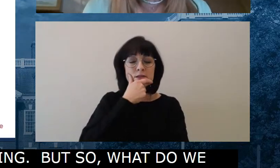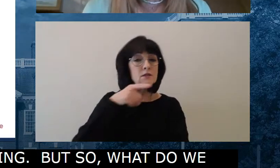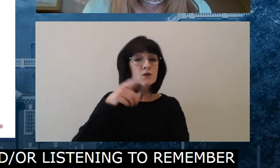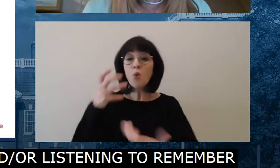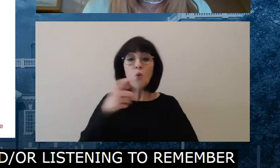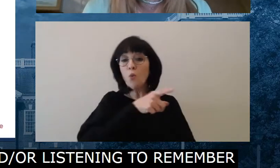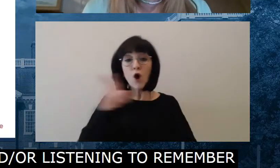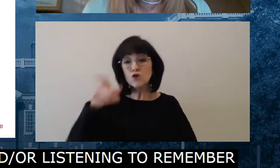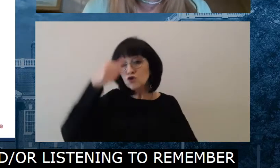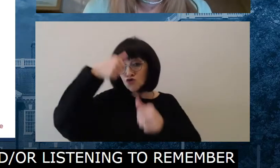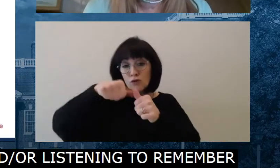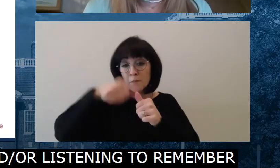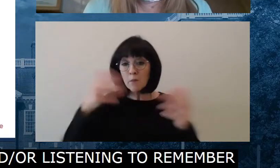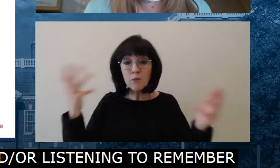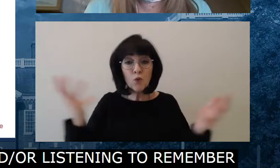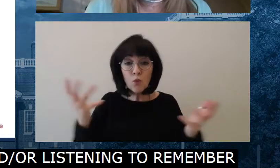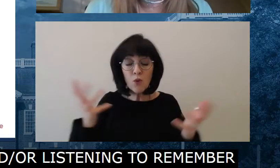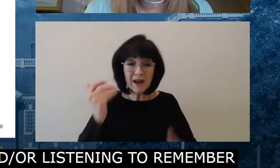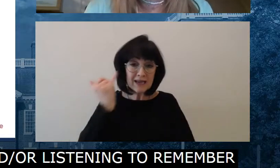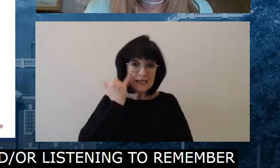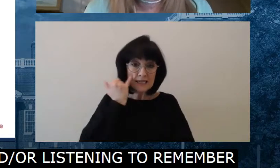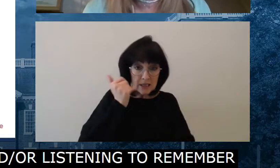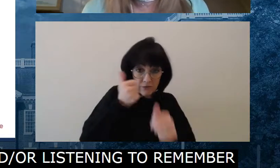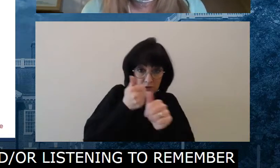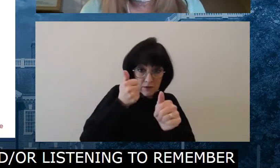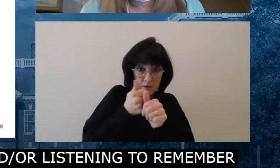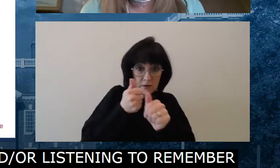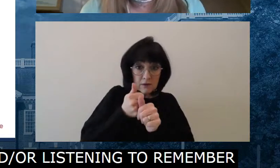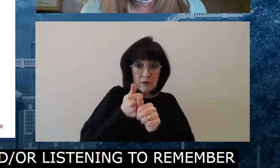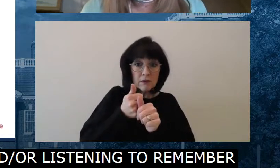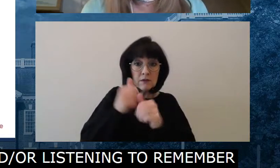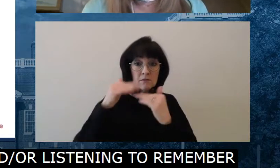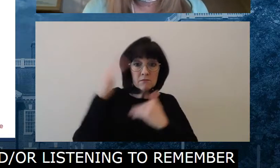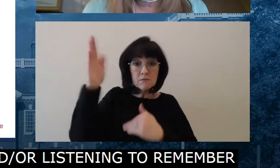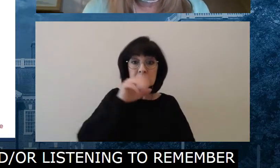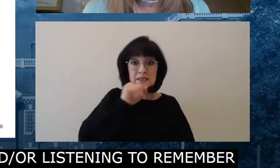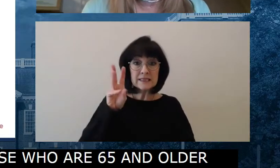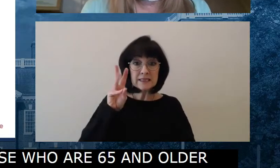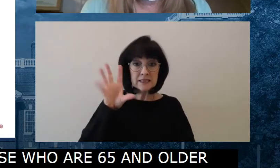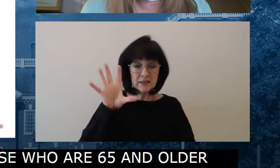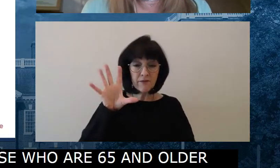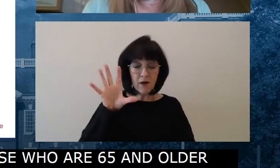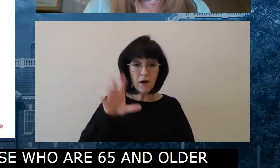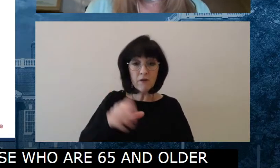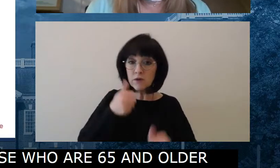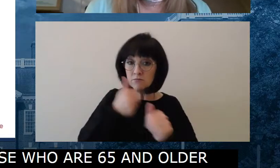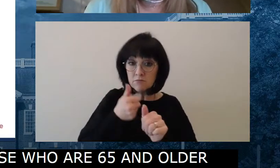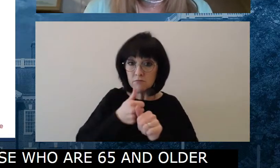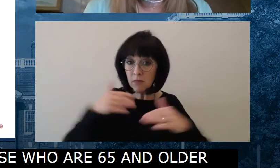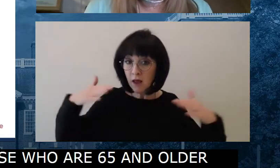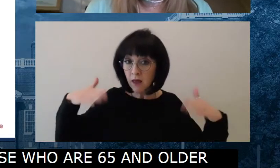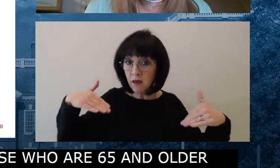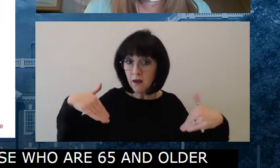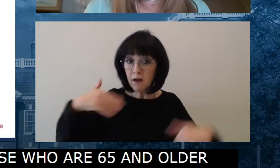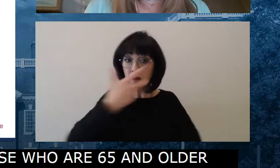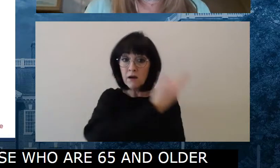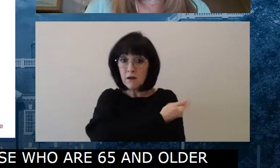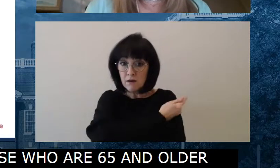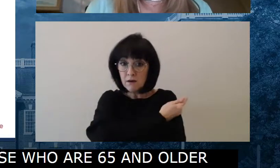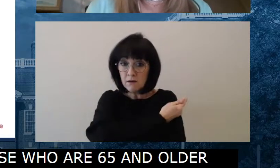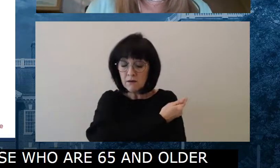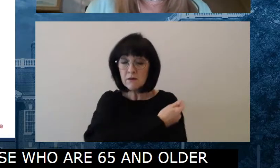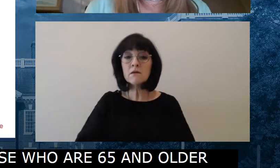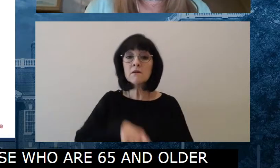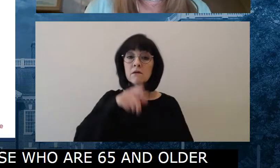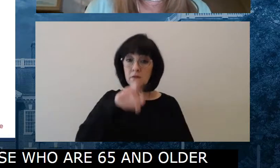For those who are 65 and older and have not gotten vaccinated yet, if you're on our waiting list, please take